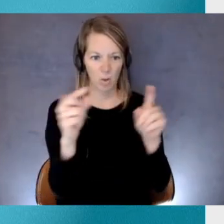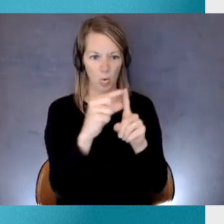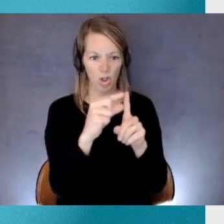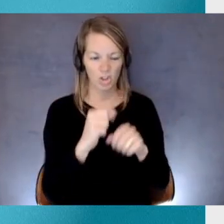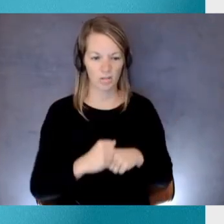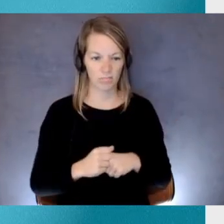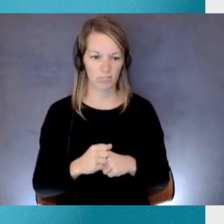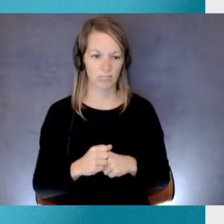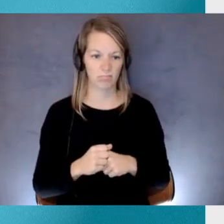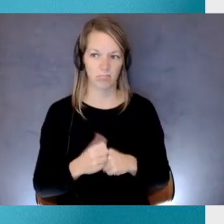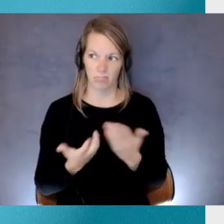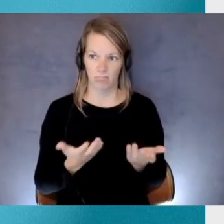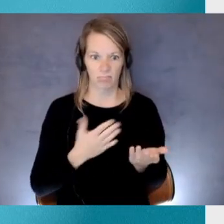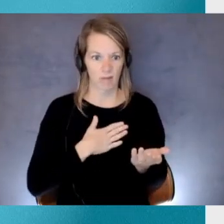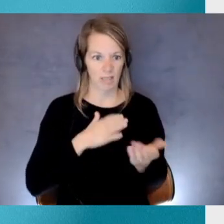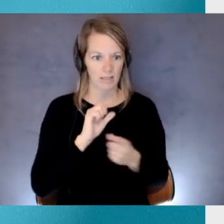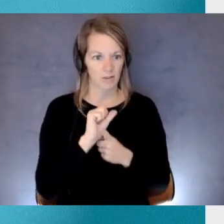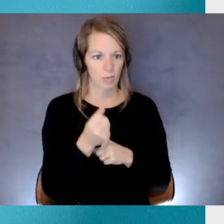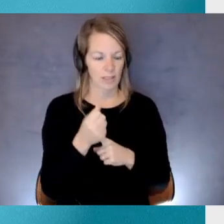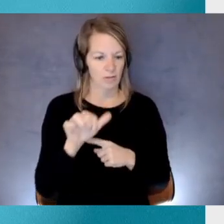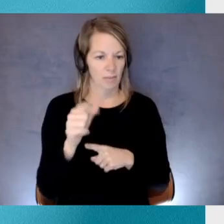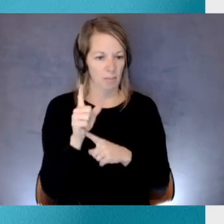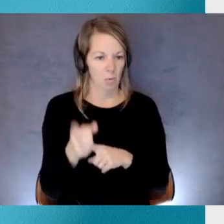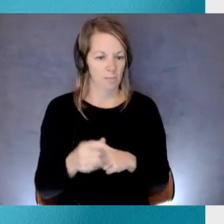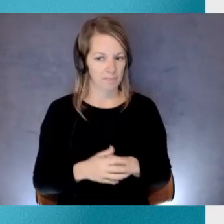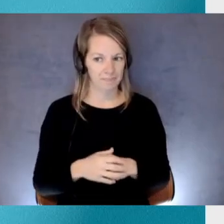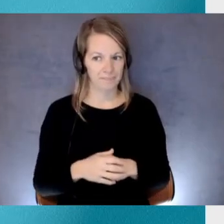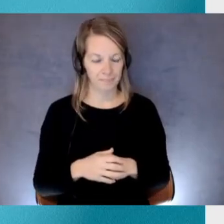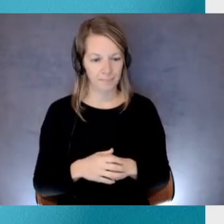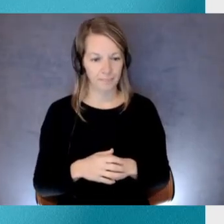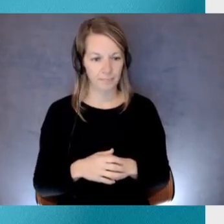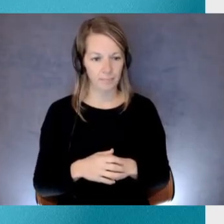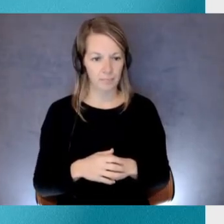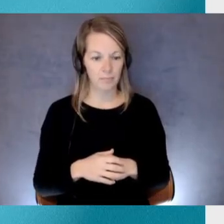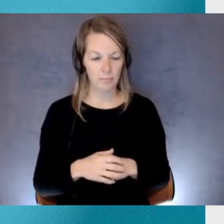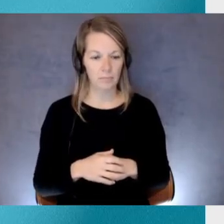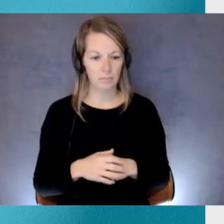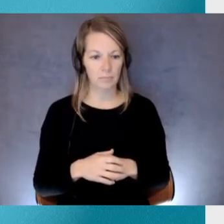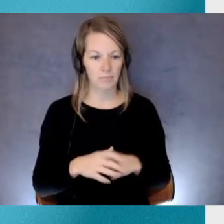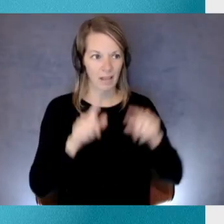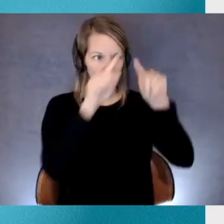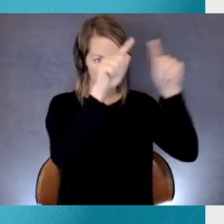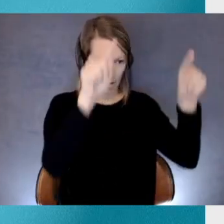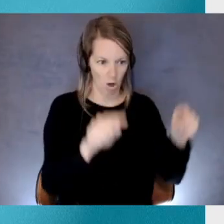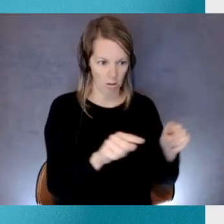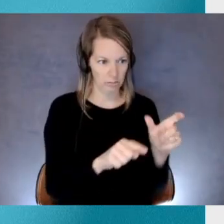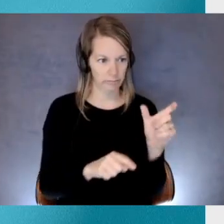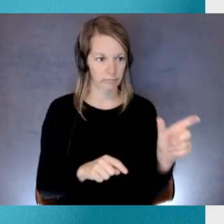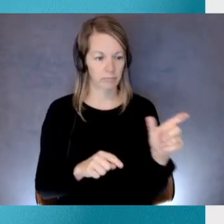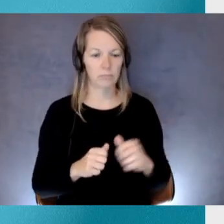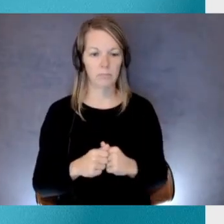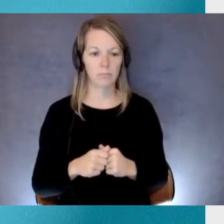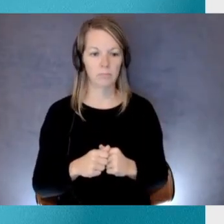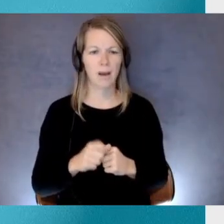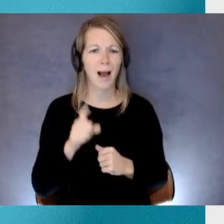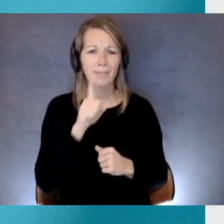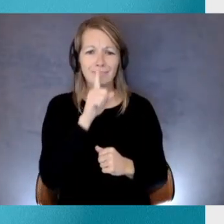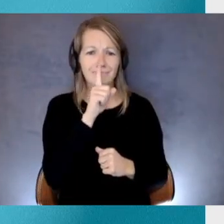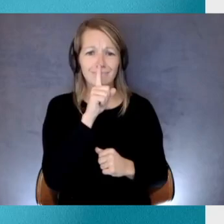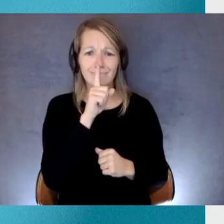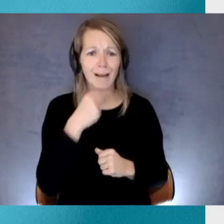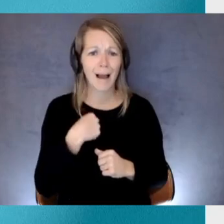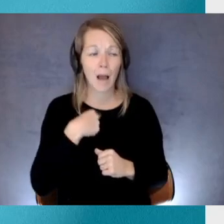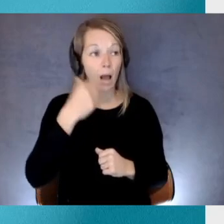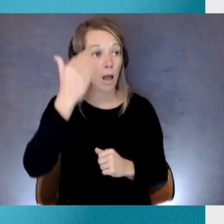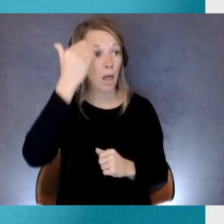because that's where I was at. And then because I had these words and image separate, I put a box around it. I didn't know anything really about